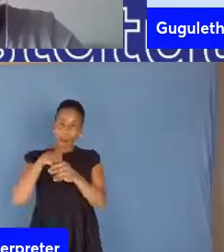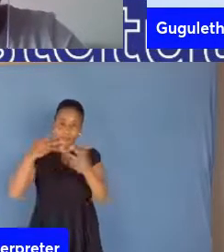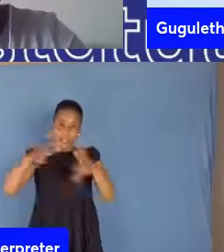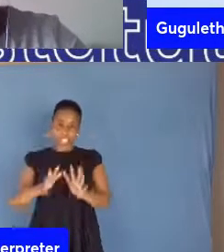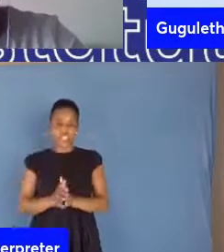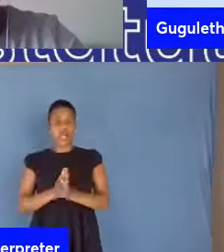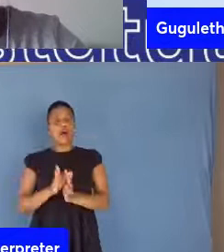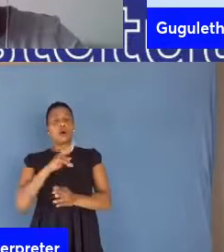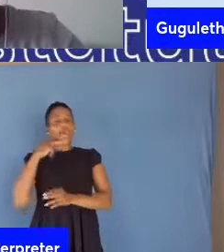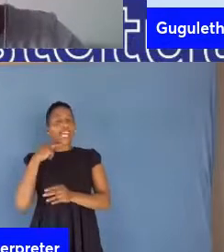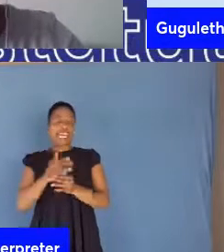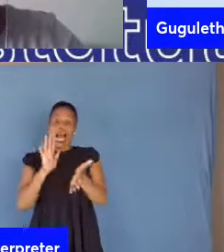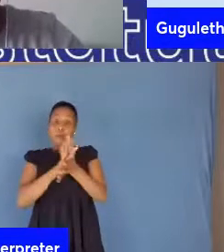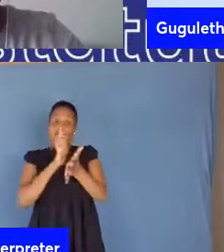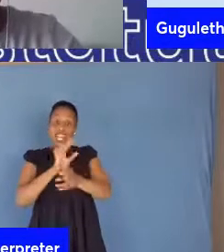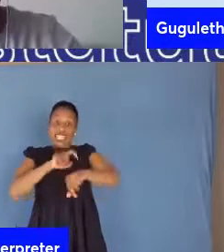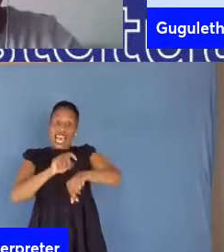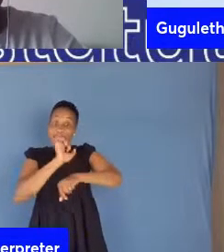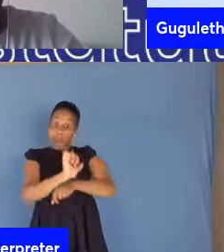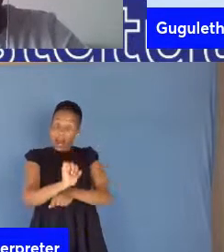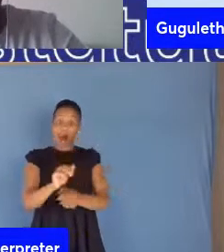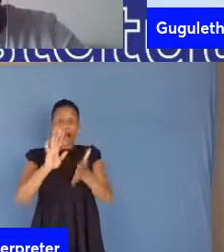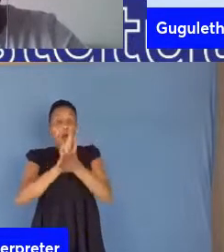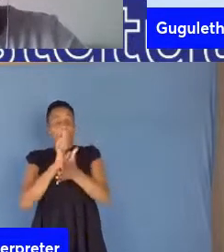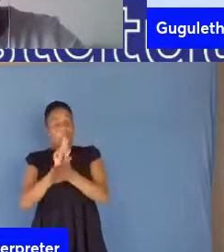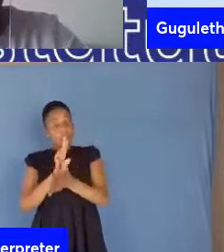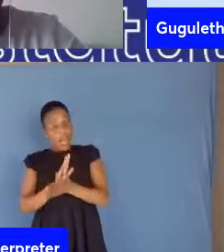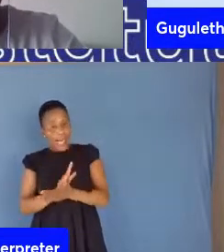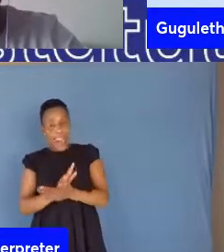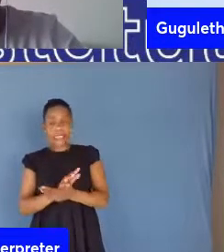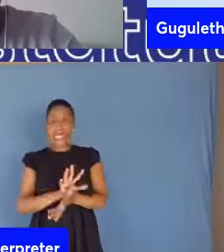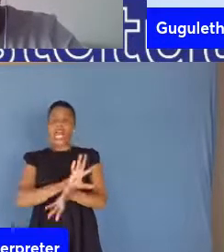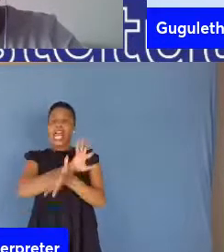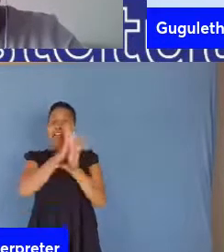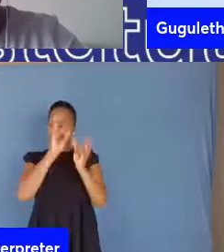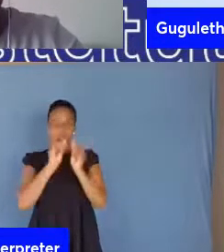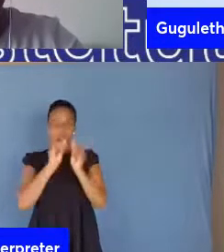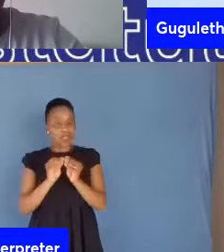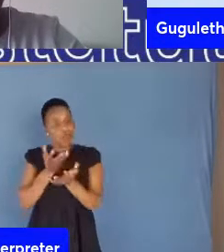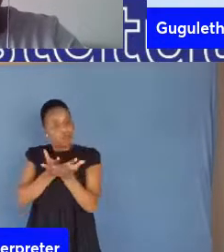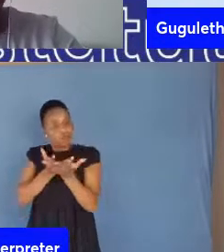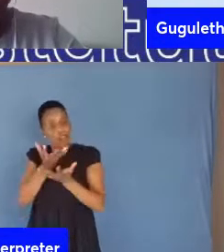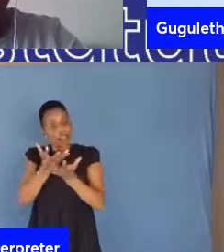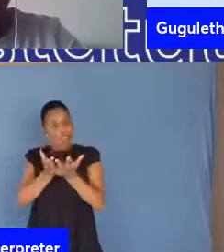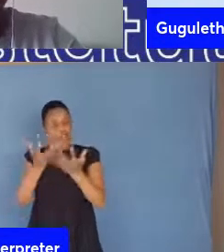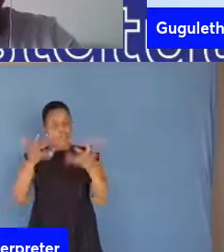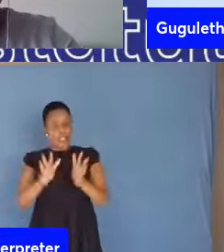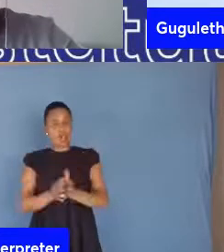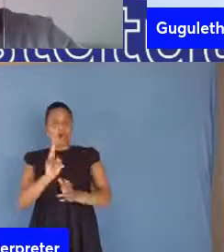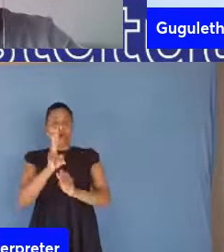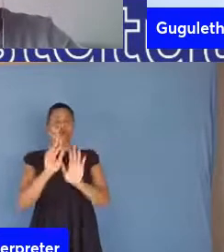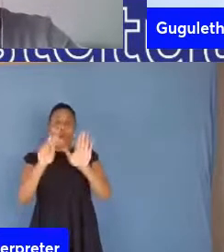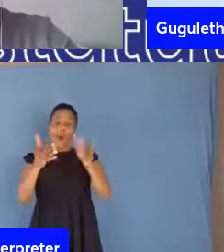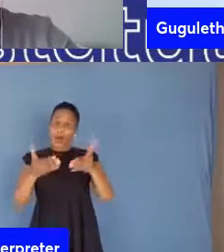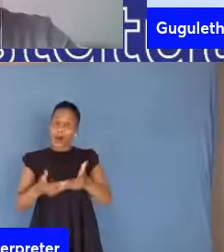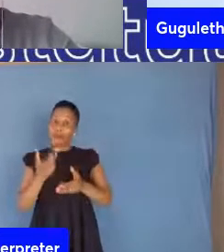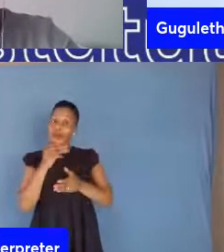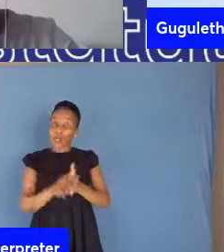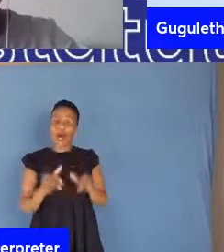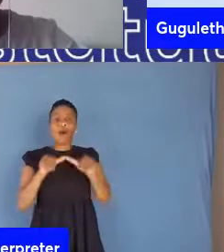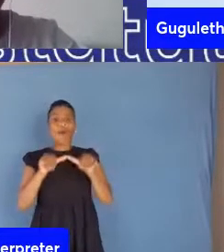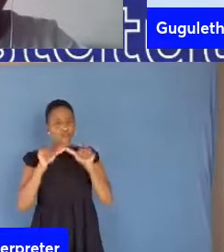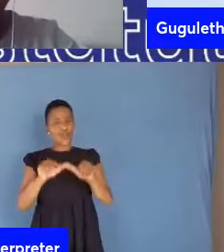appreciate your time. We really appreciate your engagement. You're also welcome to continue asking questions even beyond this